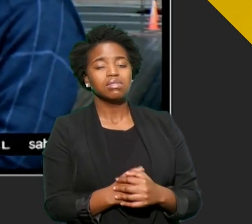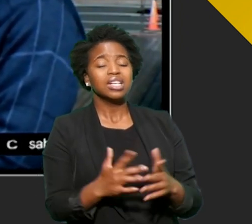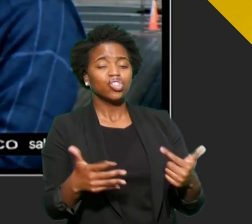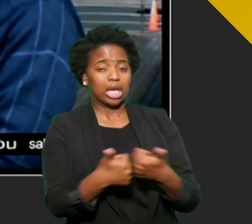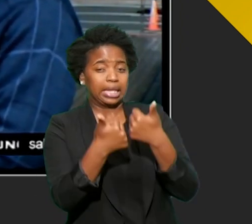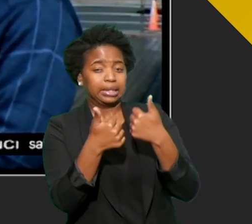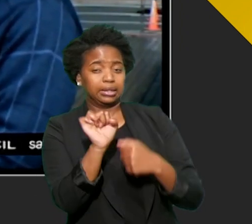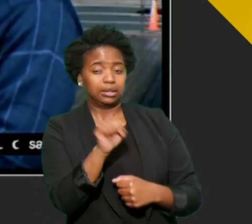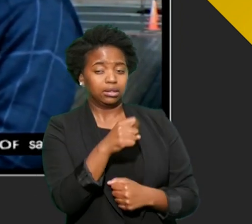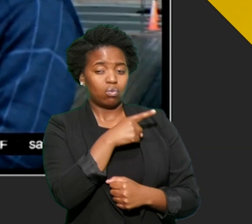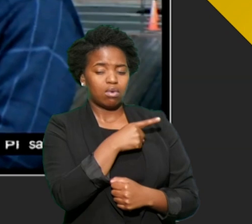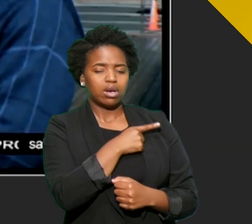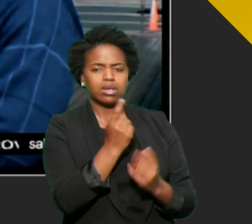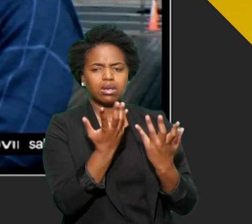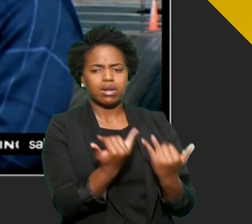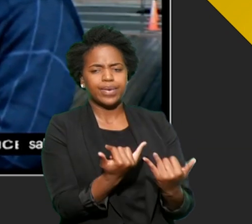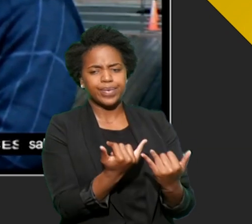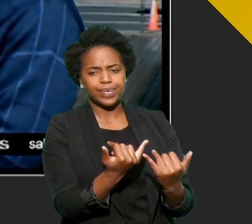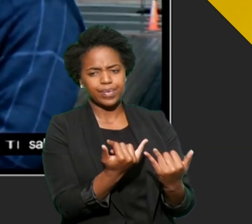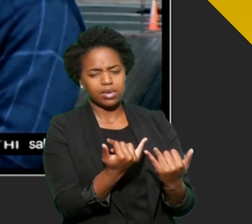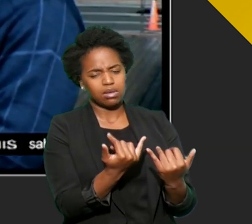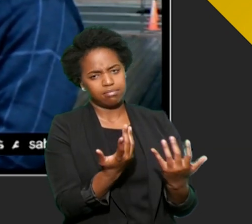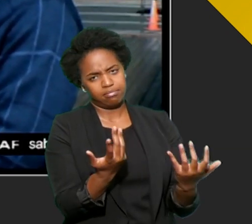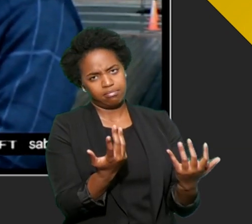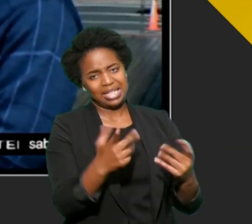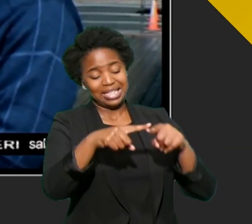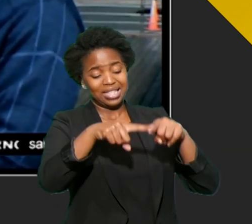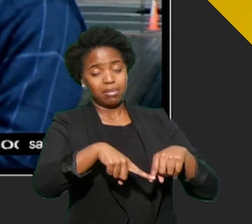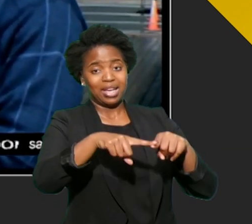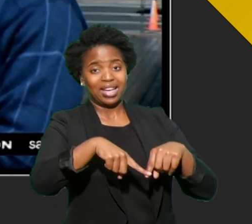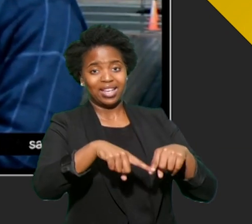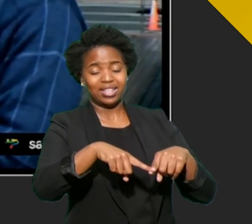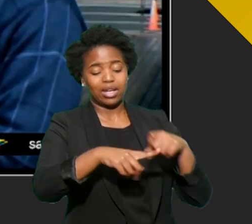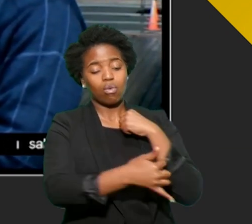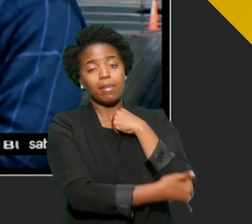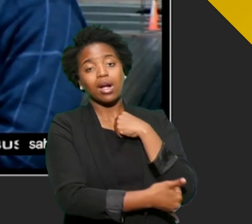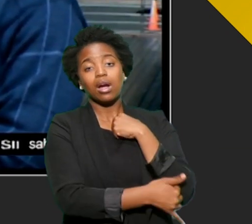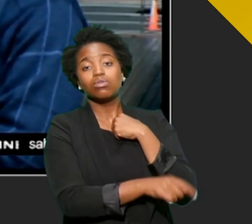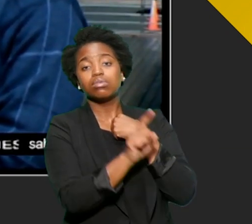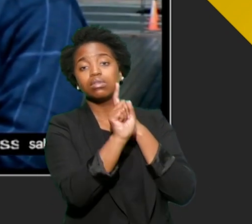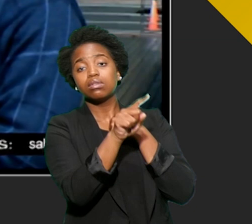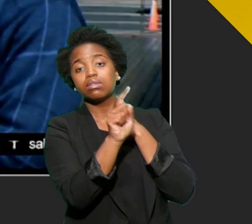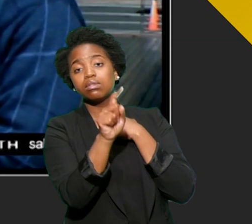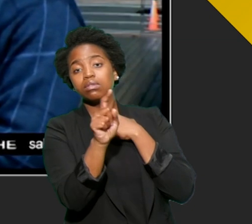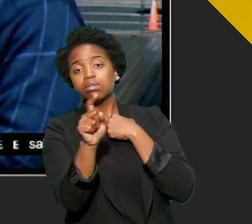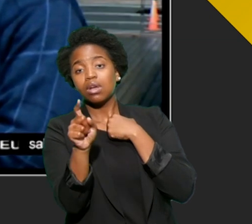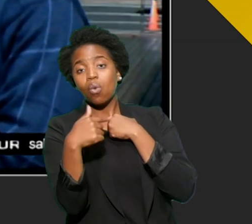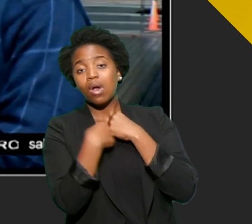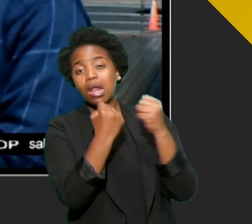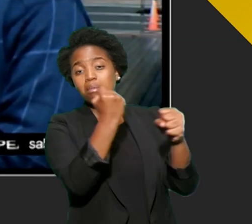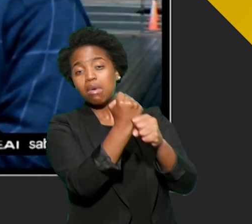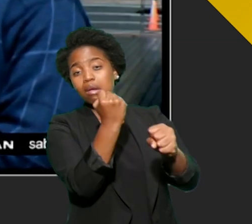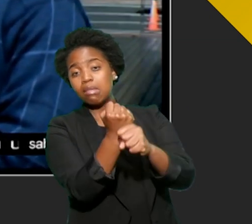because that means now we are dependent on other countries which are going to